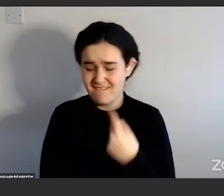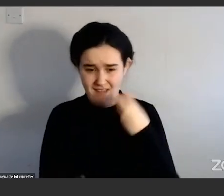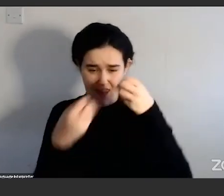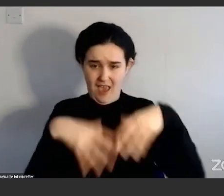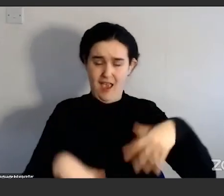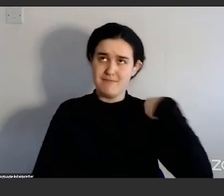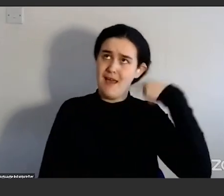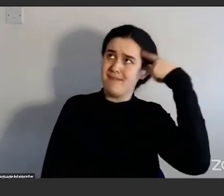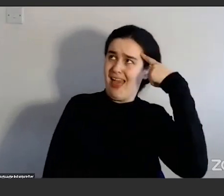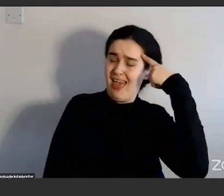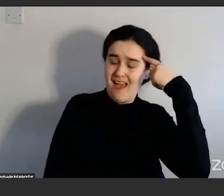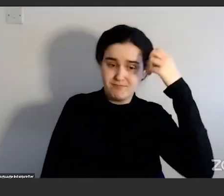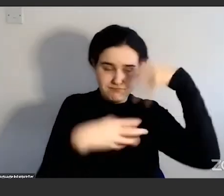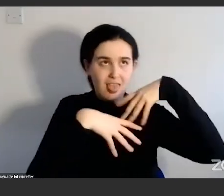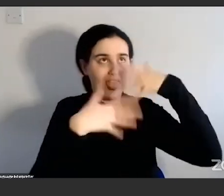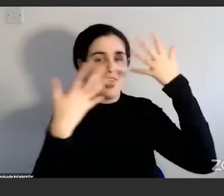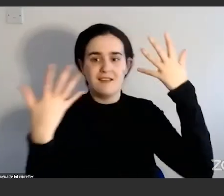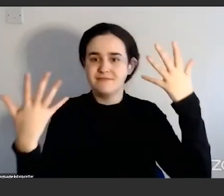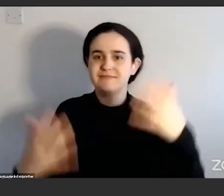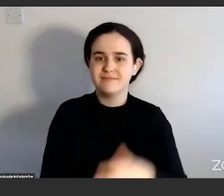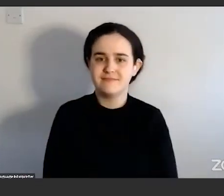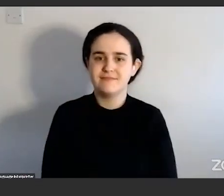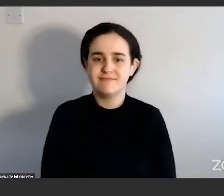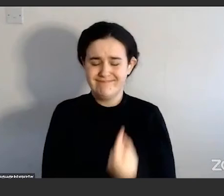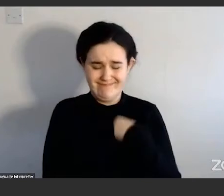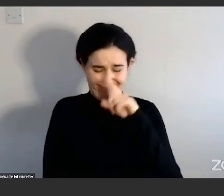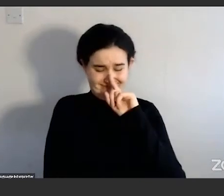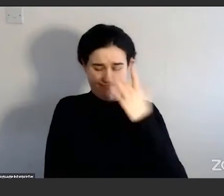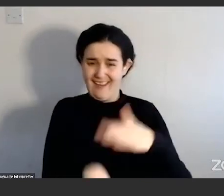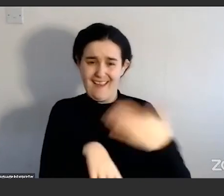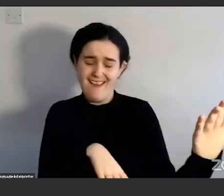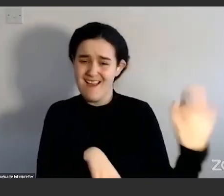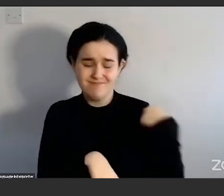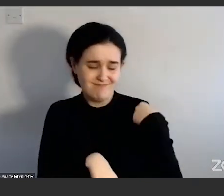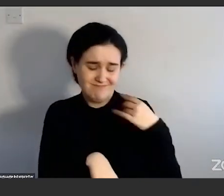I don't care if they call me crazy.